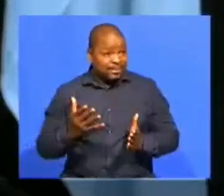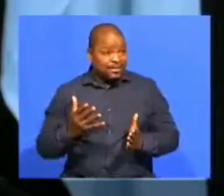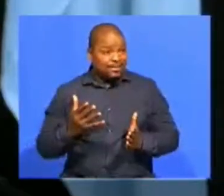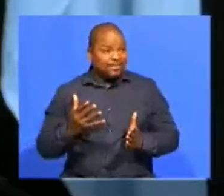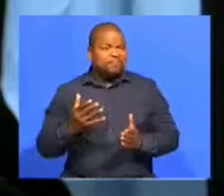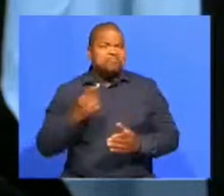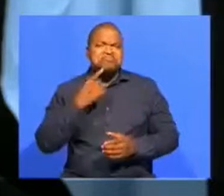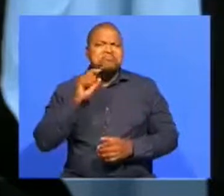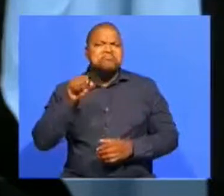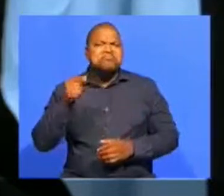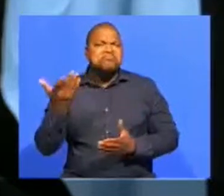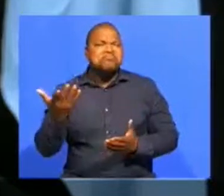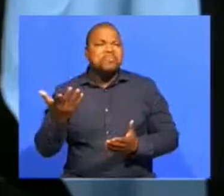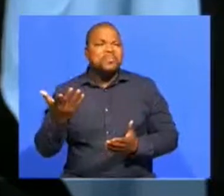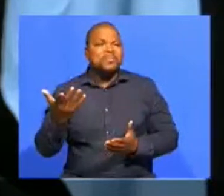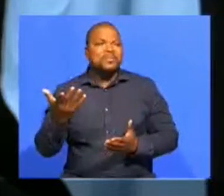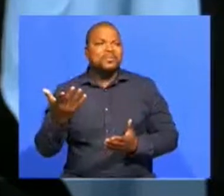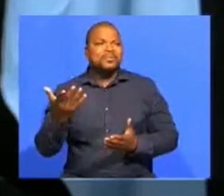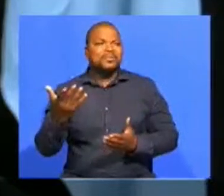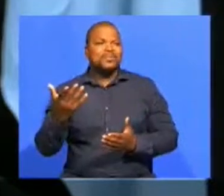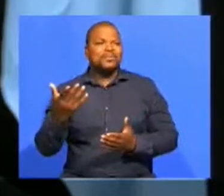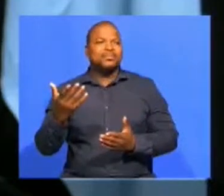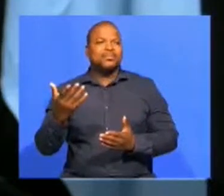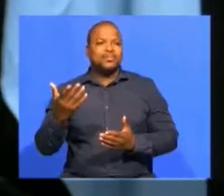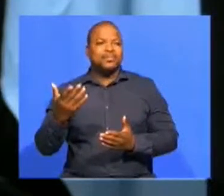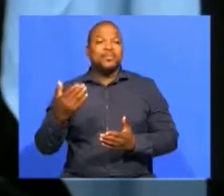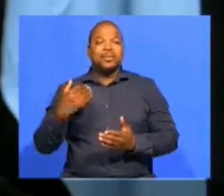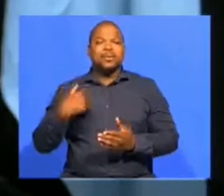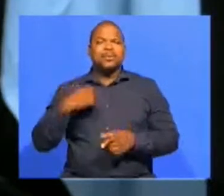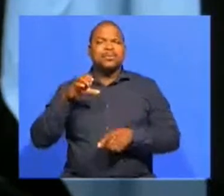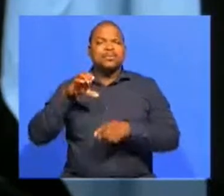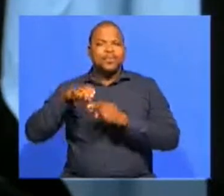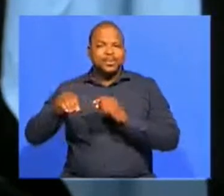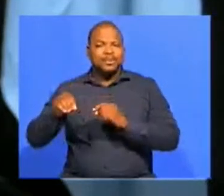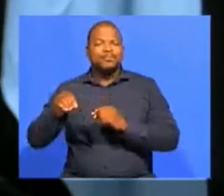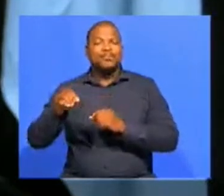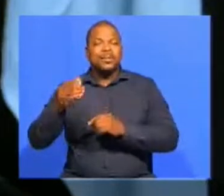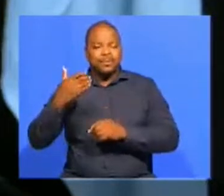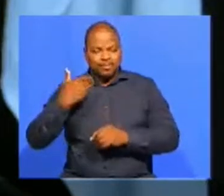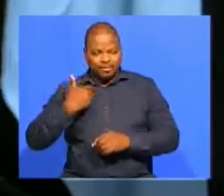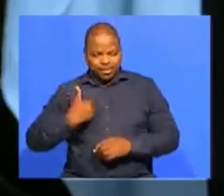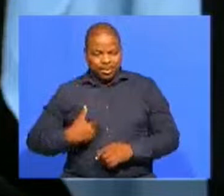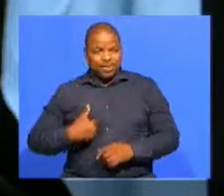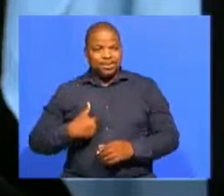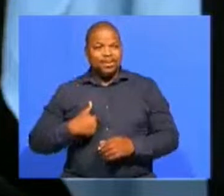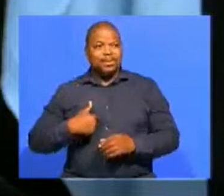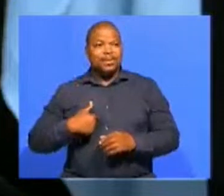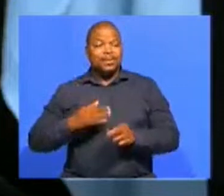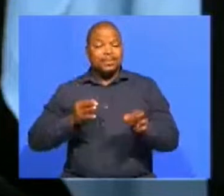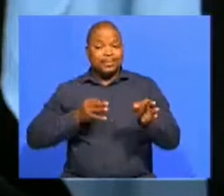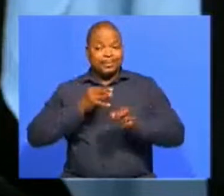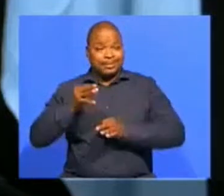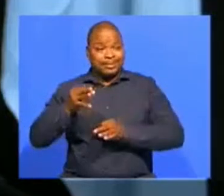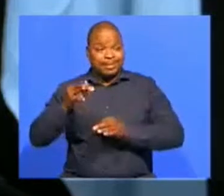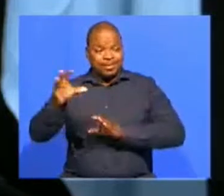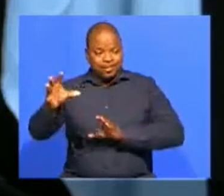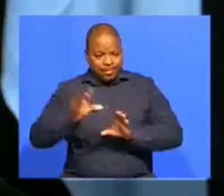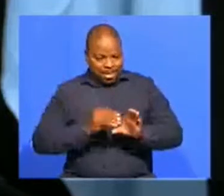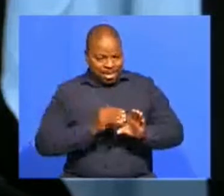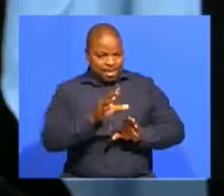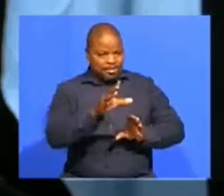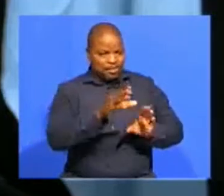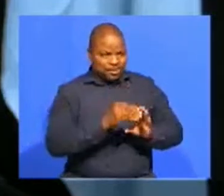about hearsay, don't rely too much on hearsay, but you heard it from the horse's mouth. And we intend to expand women's